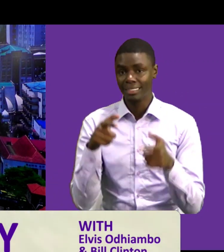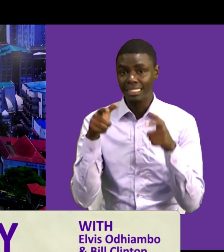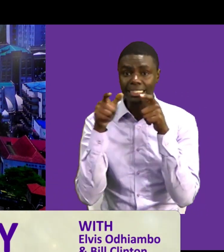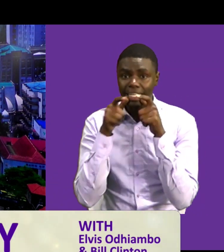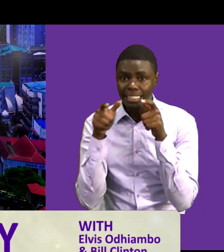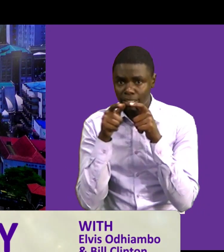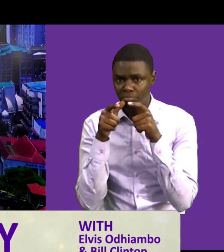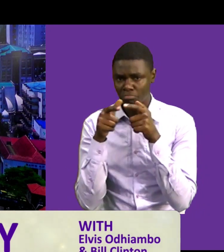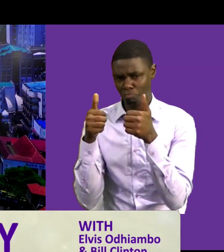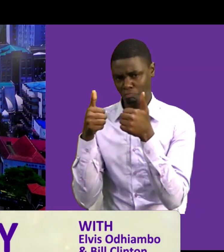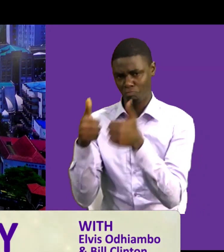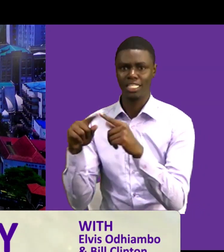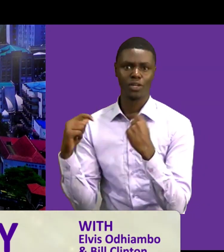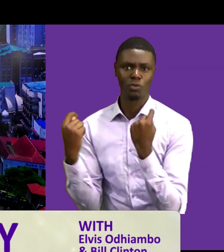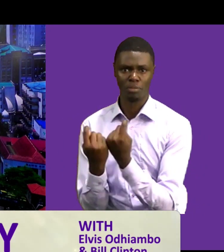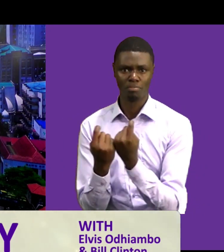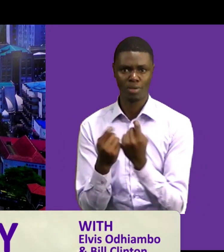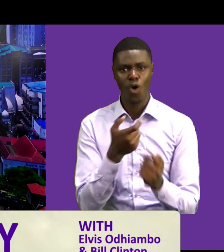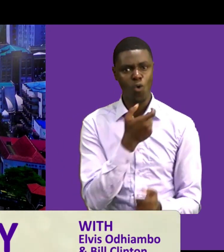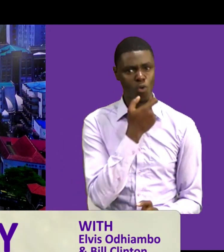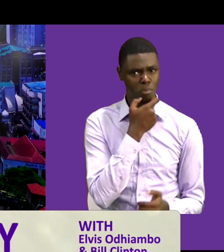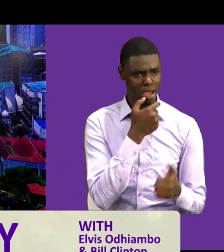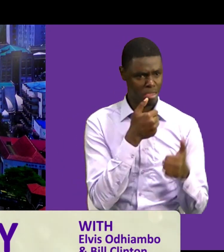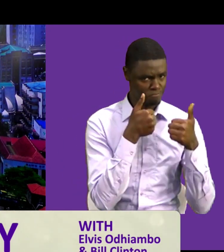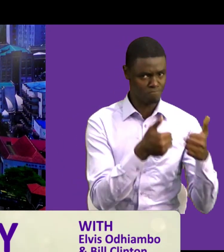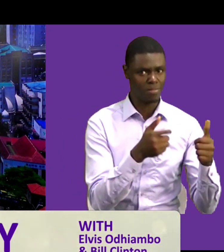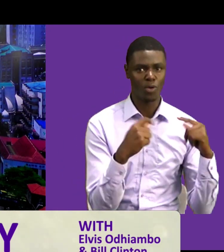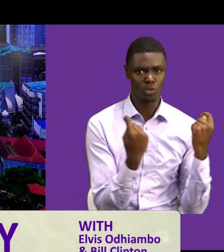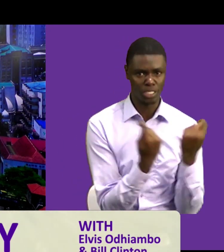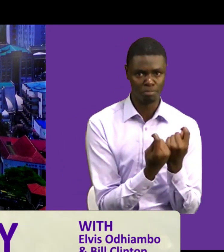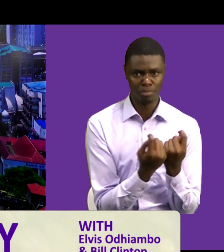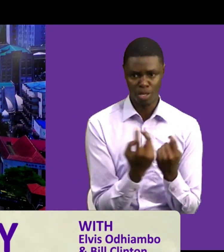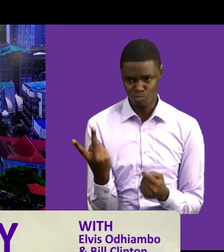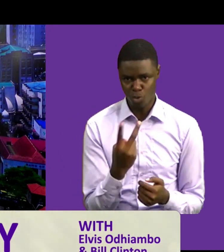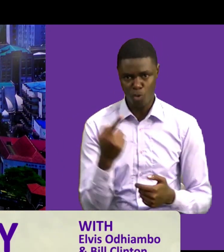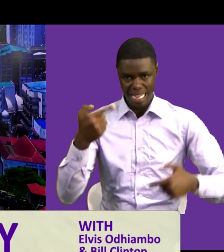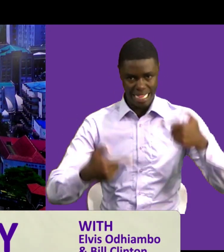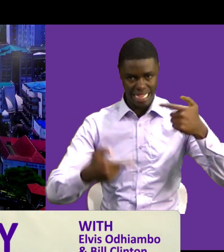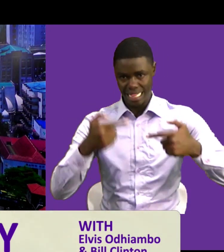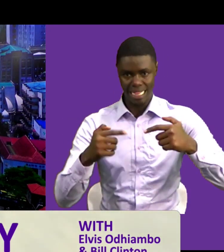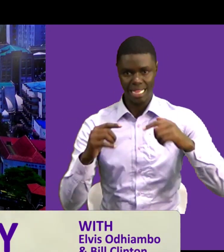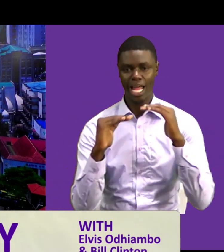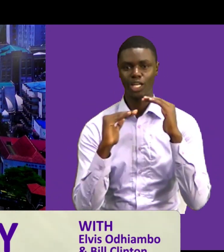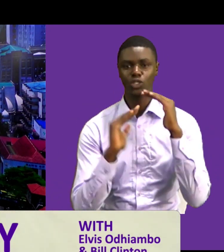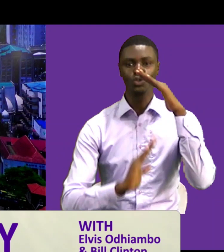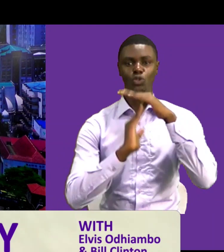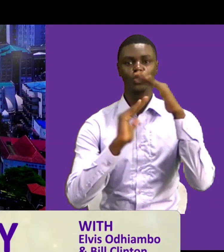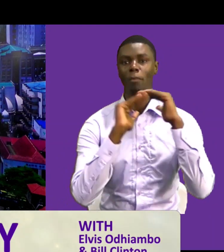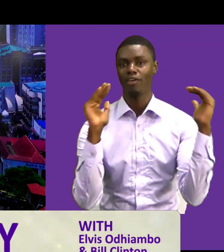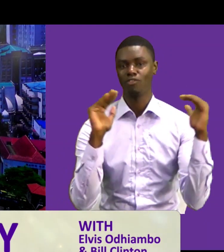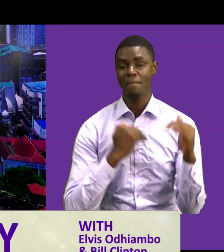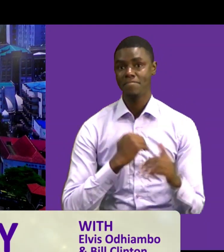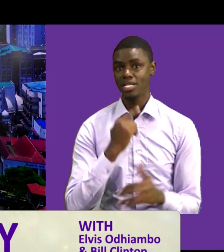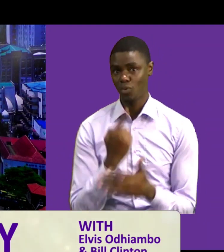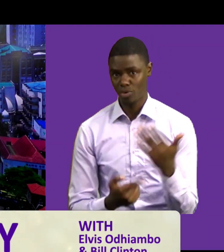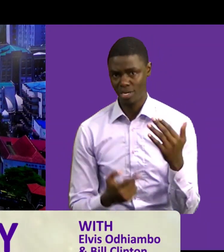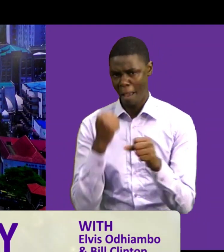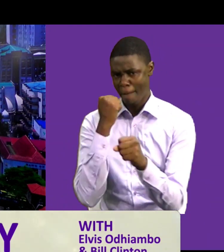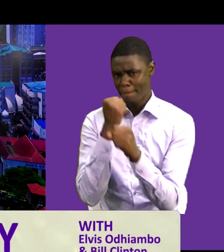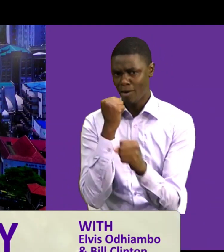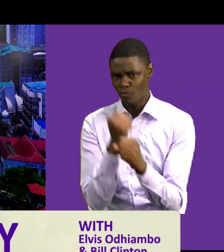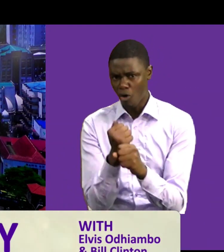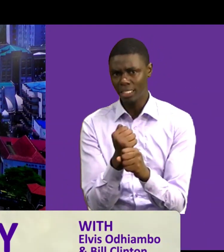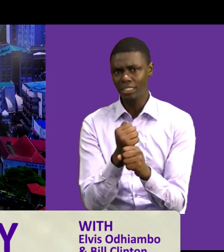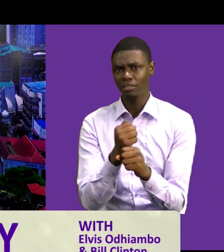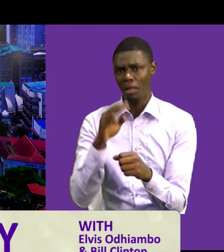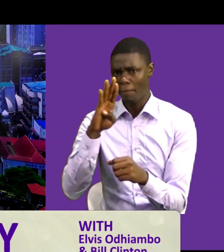Tusker is a good team, Gor Mahia is a good team, and they are all competing at a top level. So I'd say the performance put